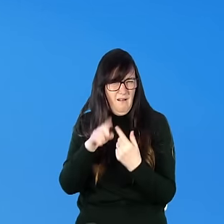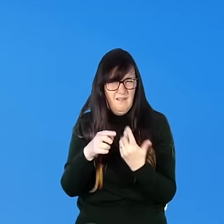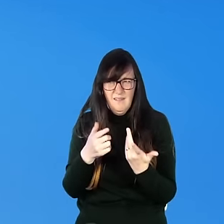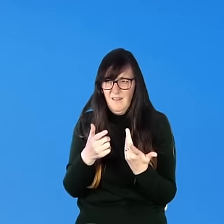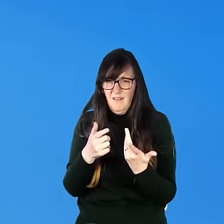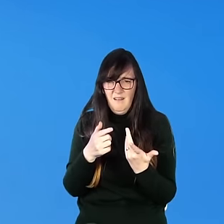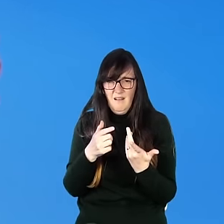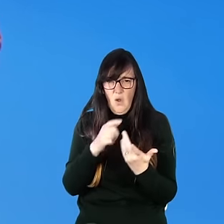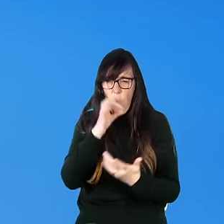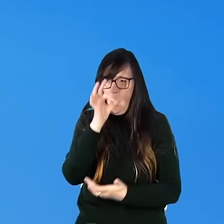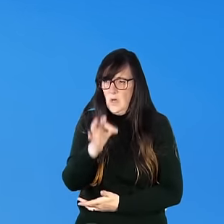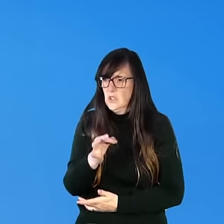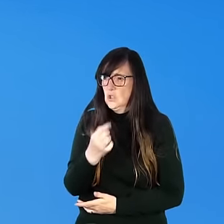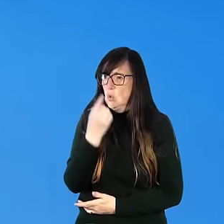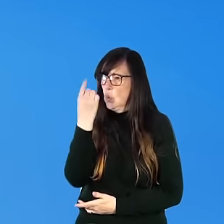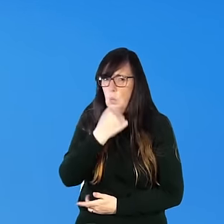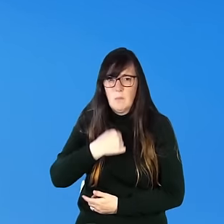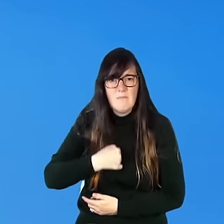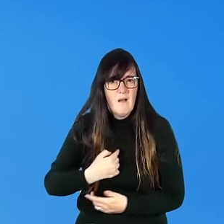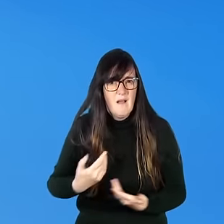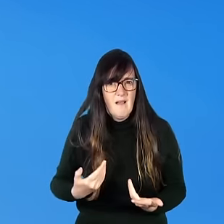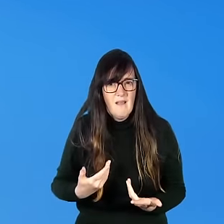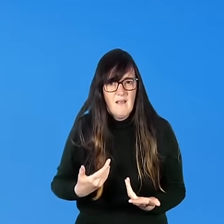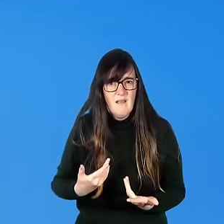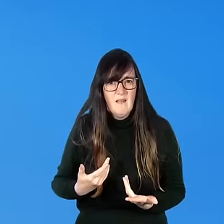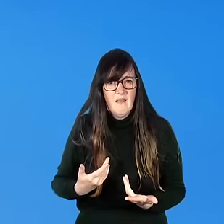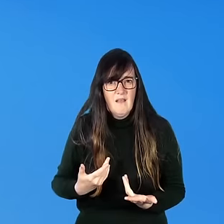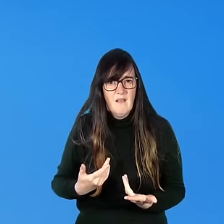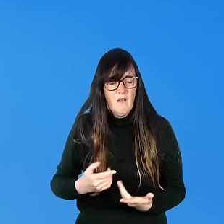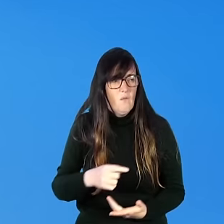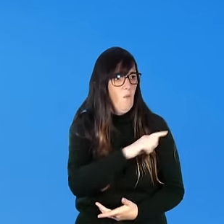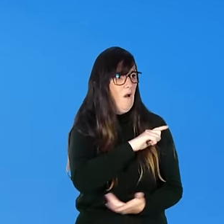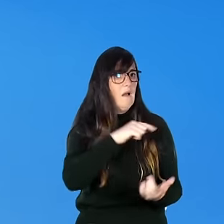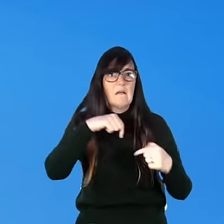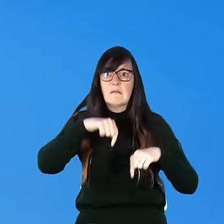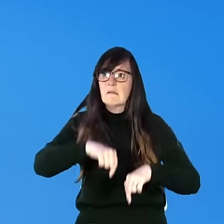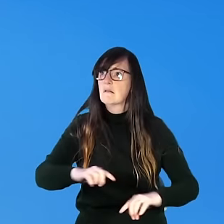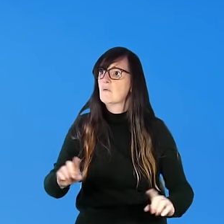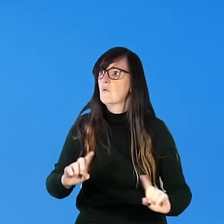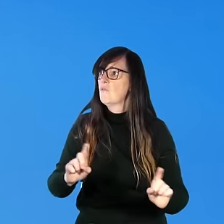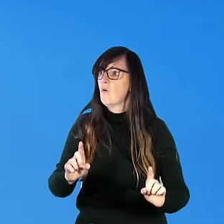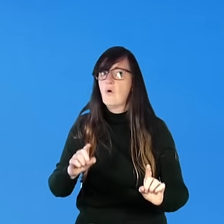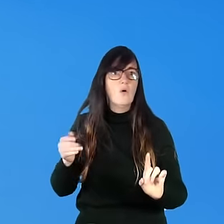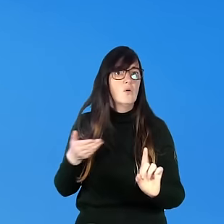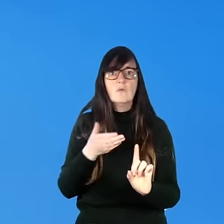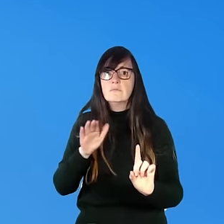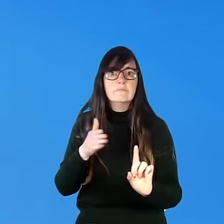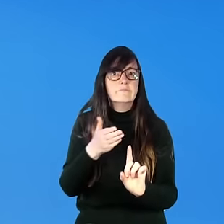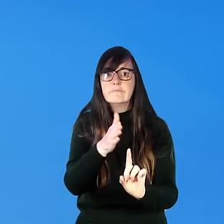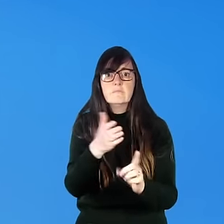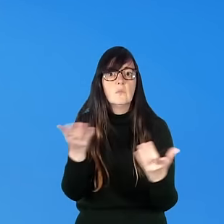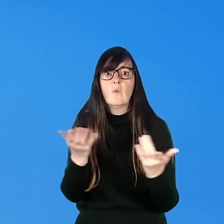basic questions of life. Who am I? Why am I here? Where am I going?